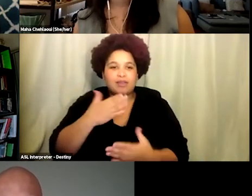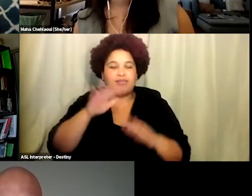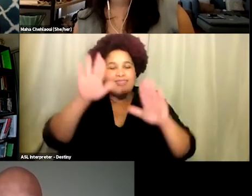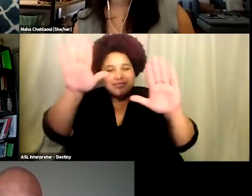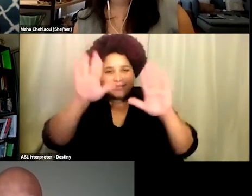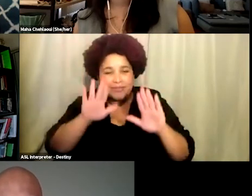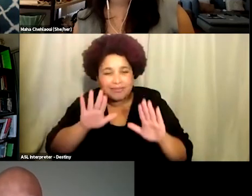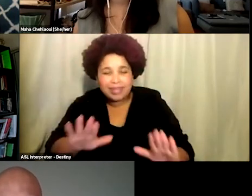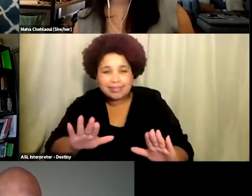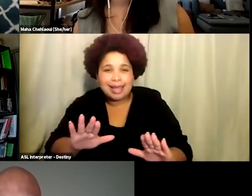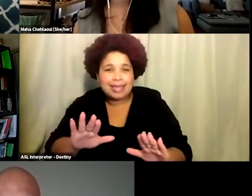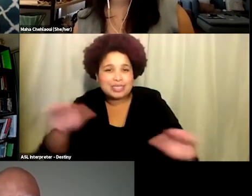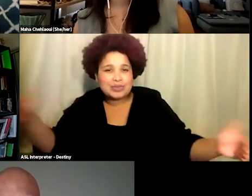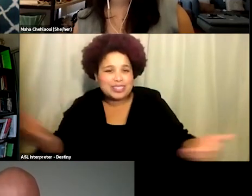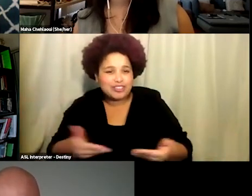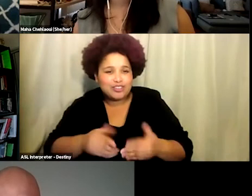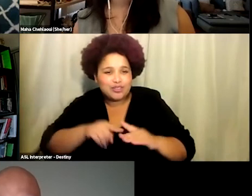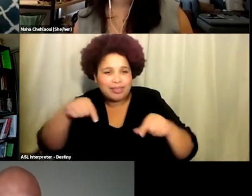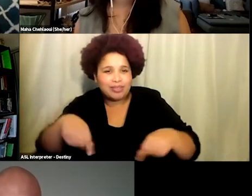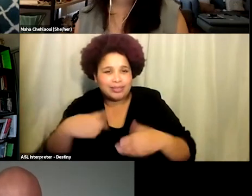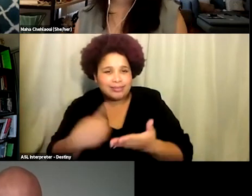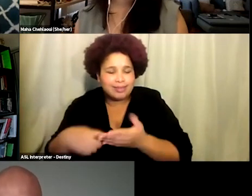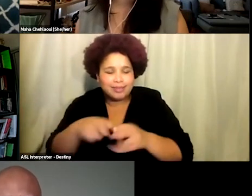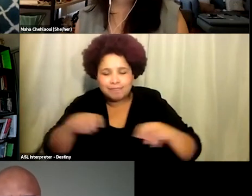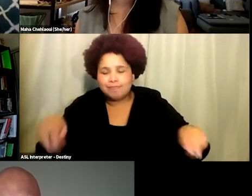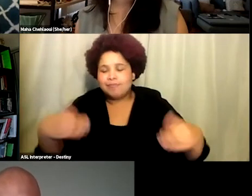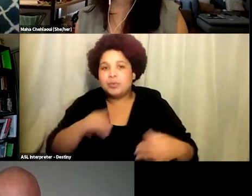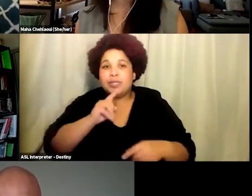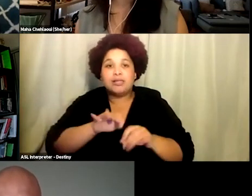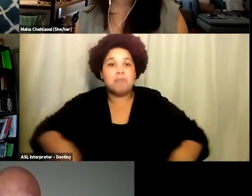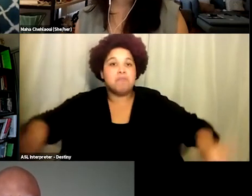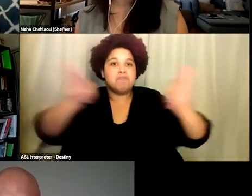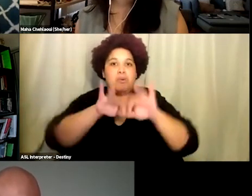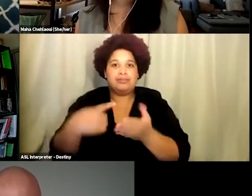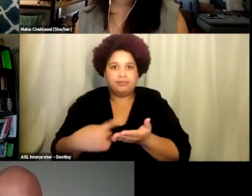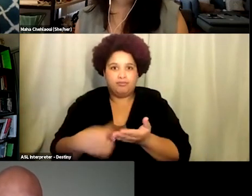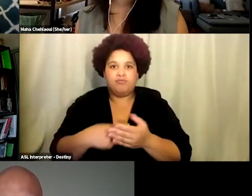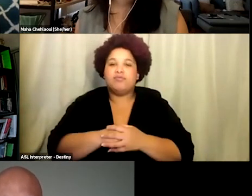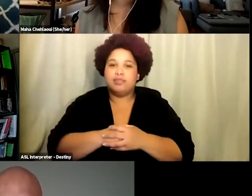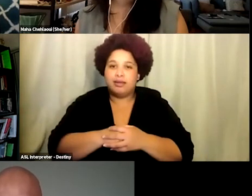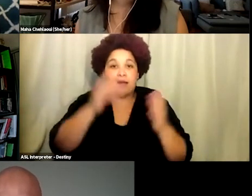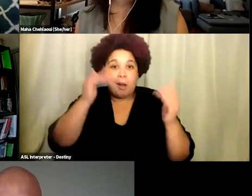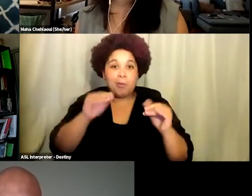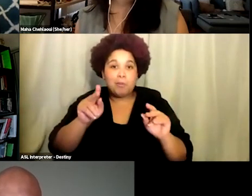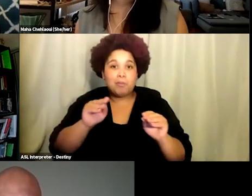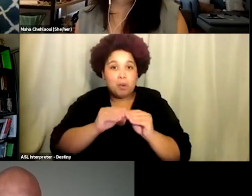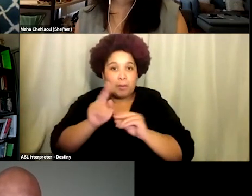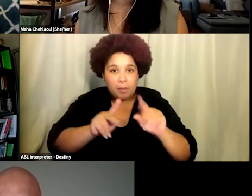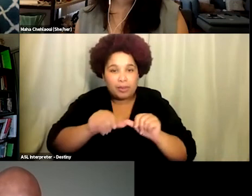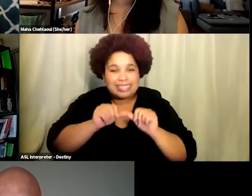fantastic introduction there. This was a really important conversation. And so I hope people will continue to push this out through